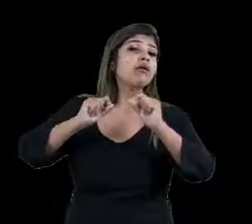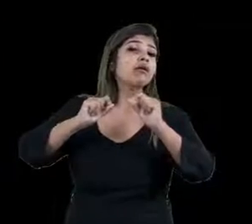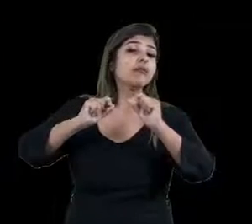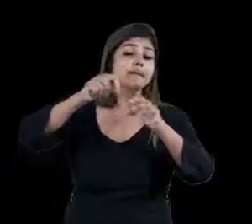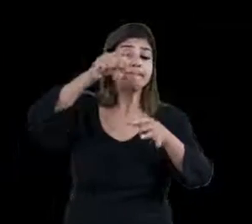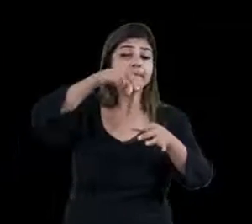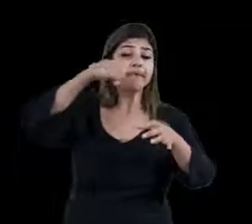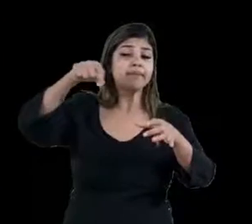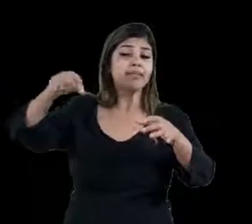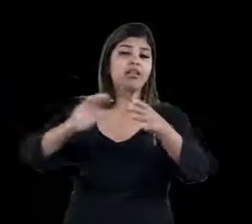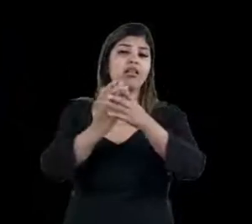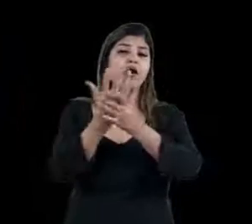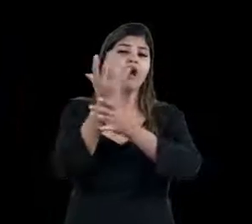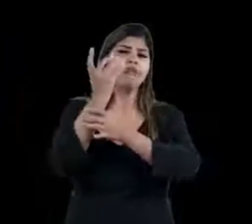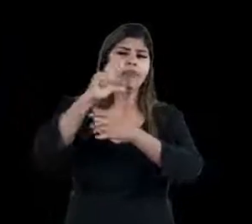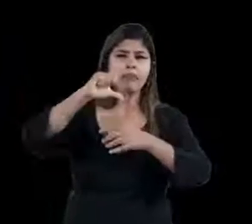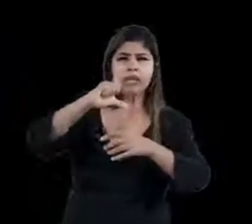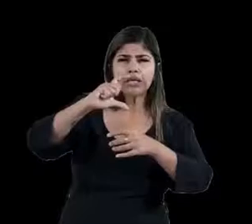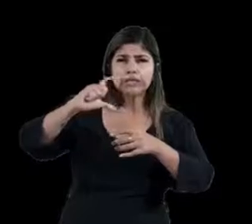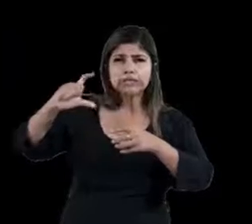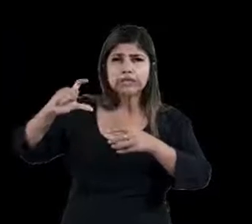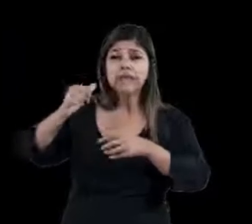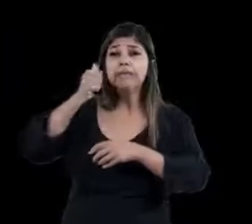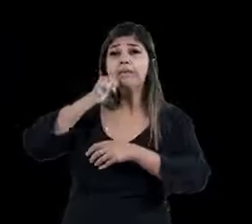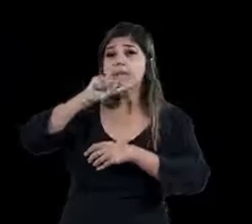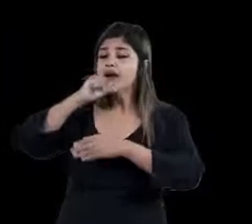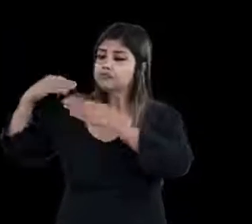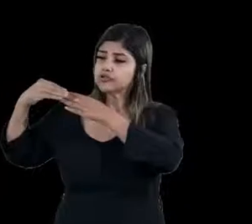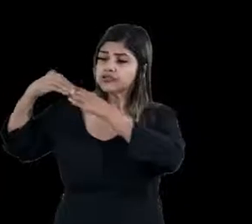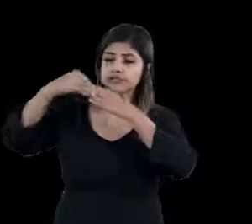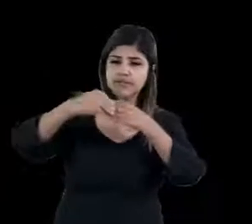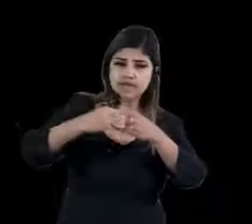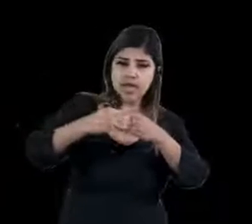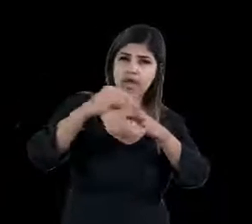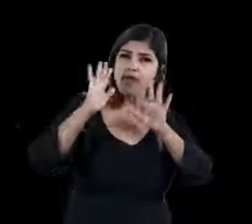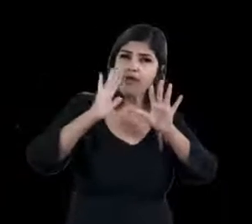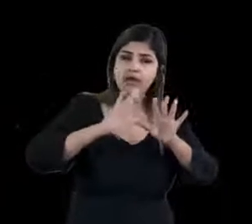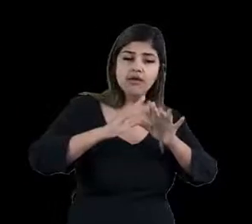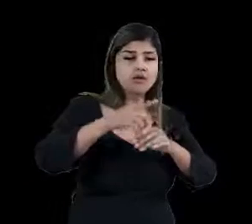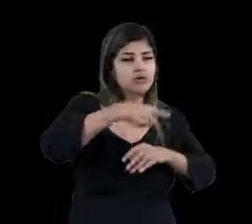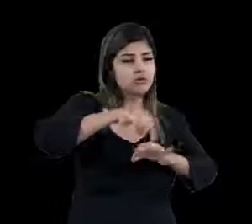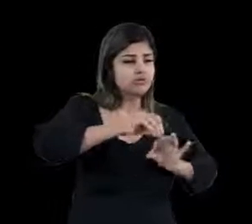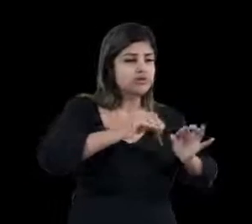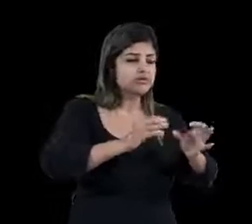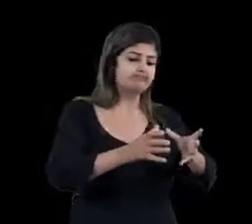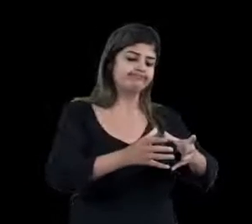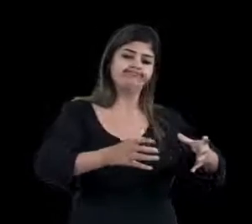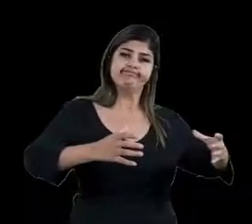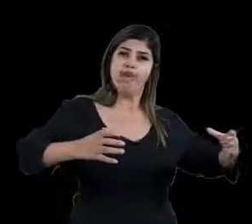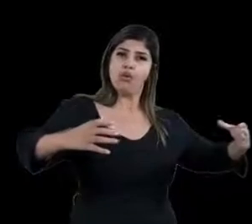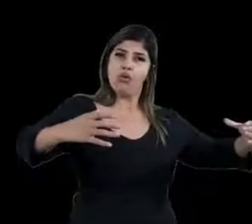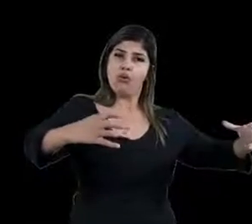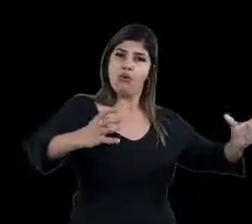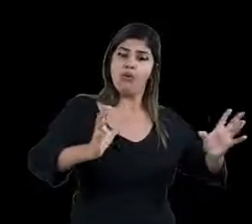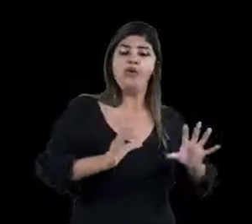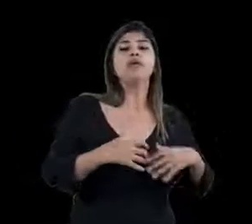that involved planting succulents. In partnership with the mothers who brought us the plants, we planted